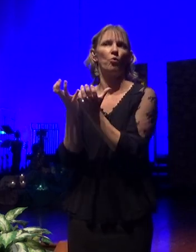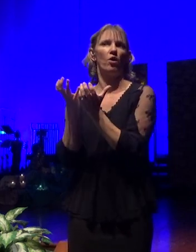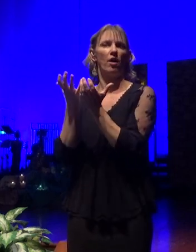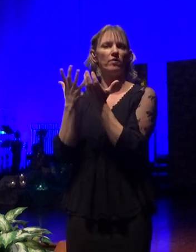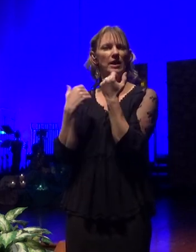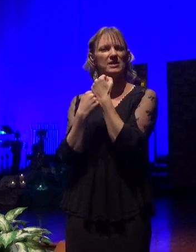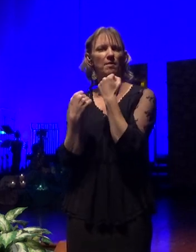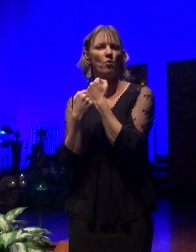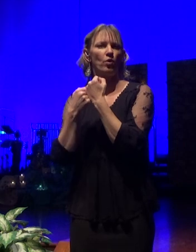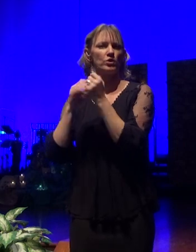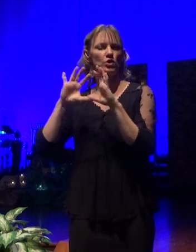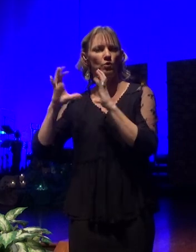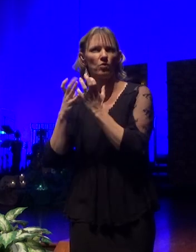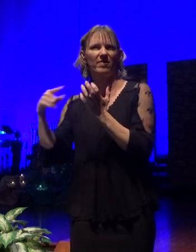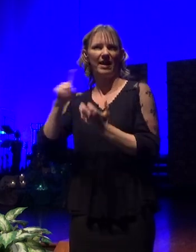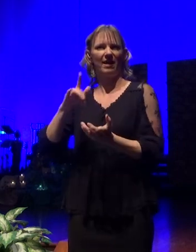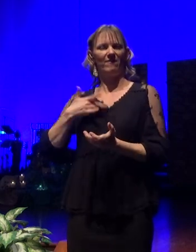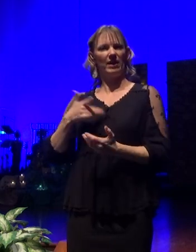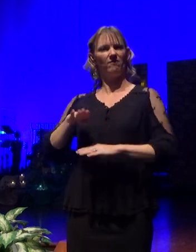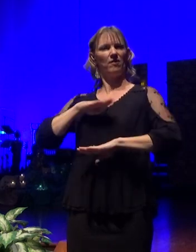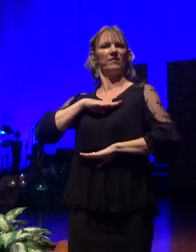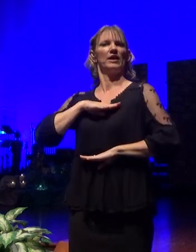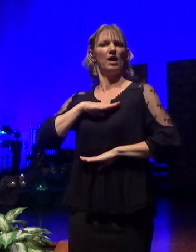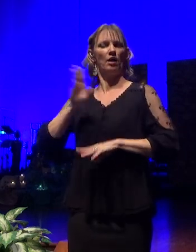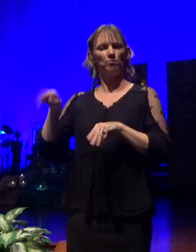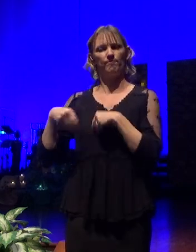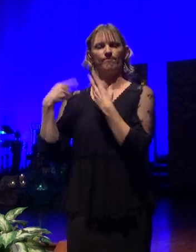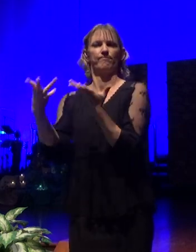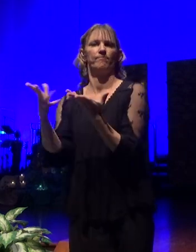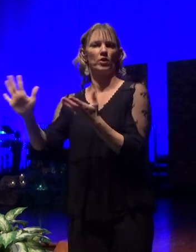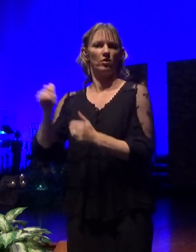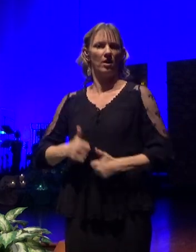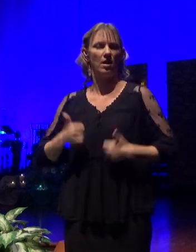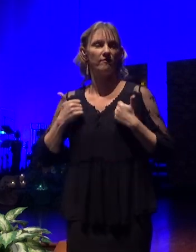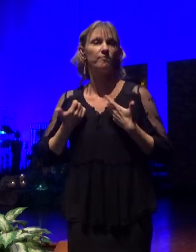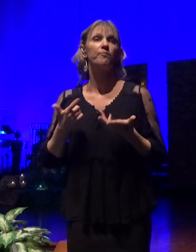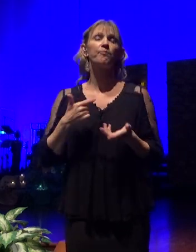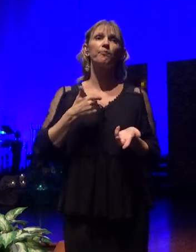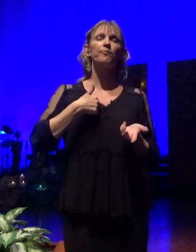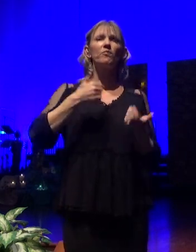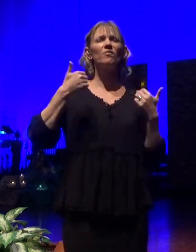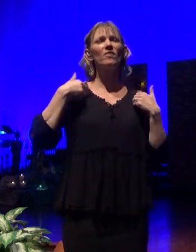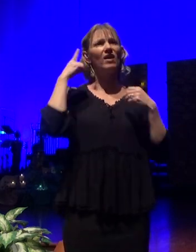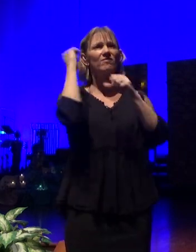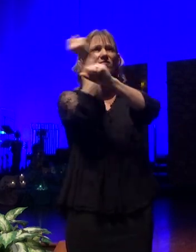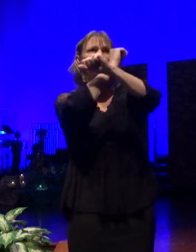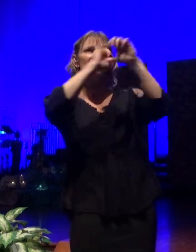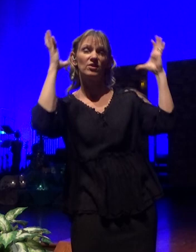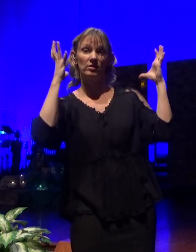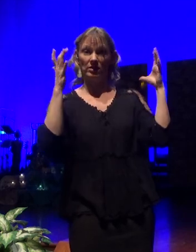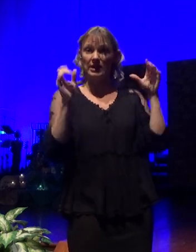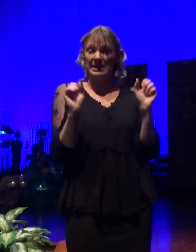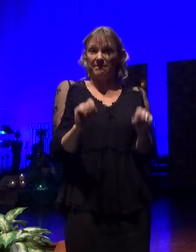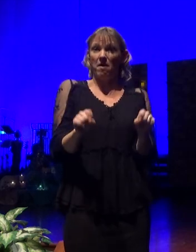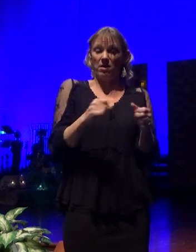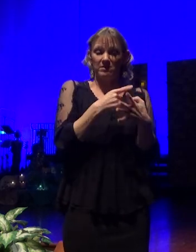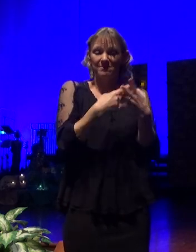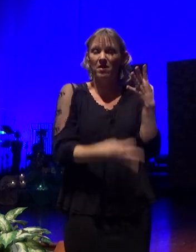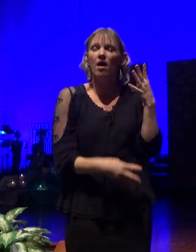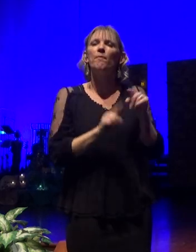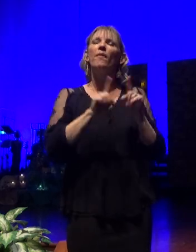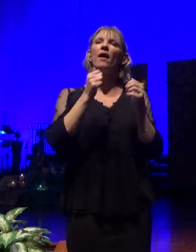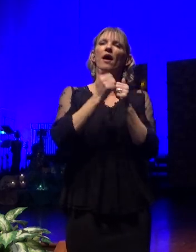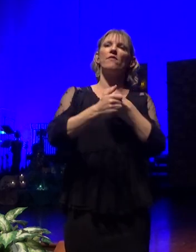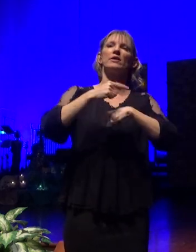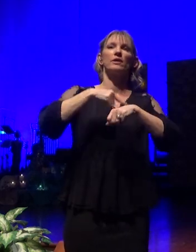feel fulfilled in giving themselves into their life. I have a vision that that's possible. But every time I have